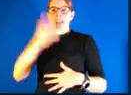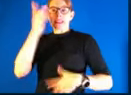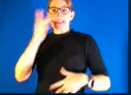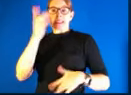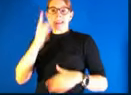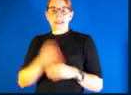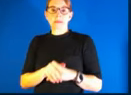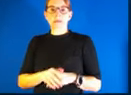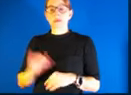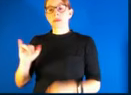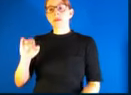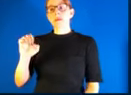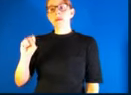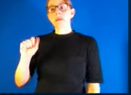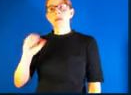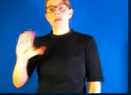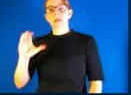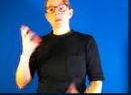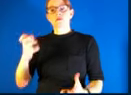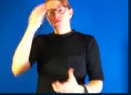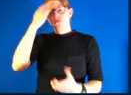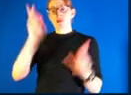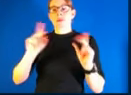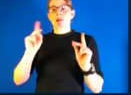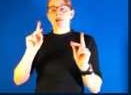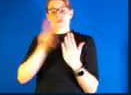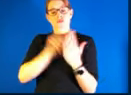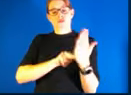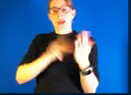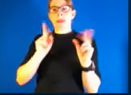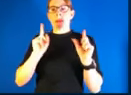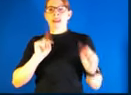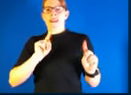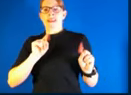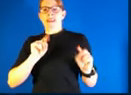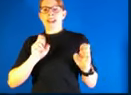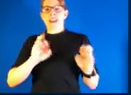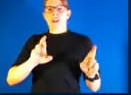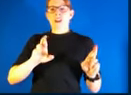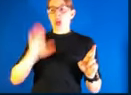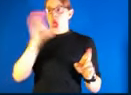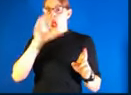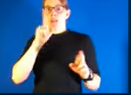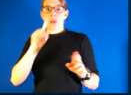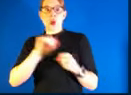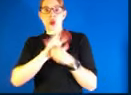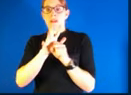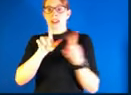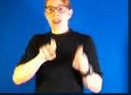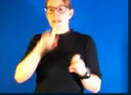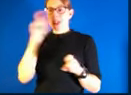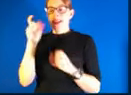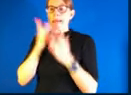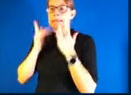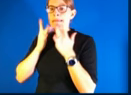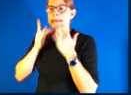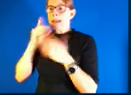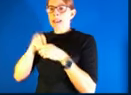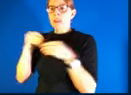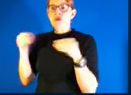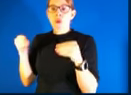Isaac wants to know, I've read some stories about people flooding emergency departments in search of COVID tests because they're in such short supply. Is that